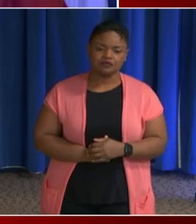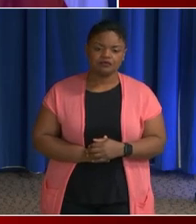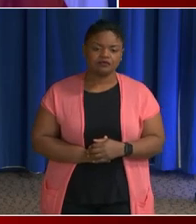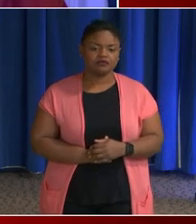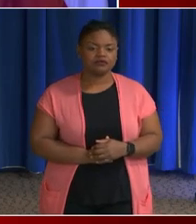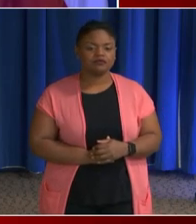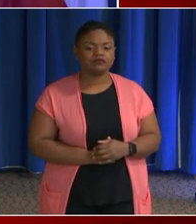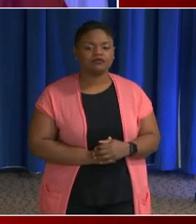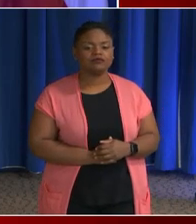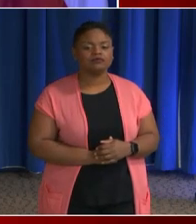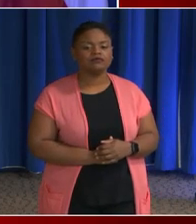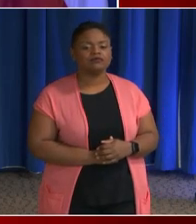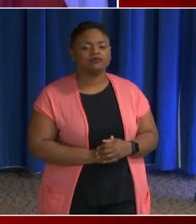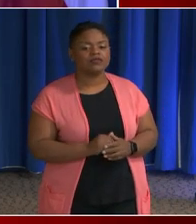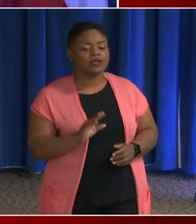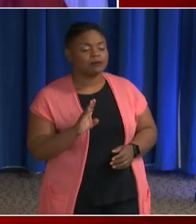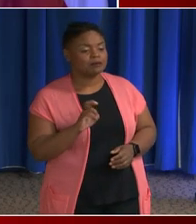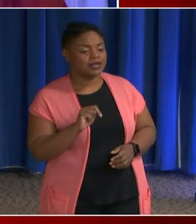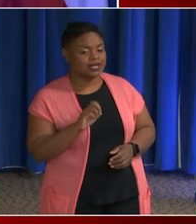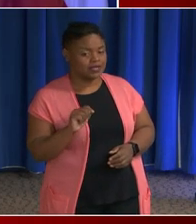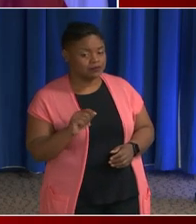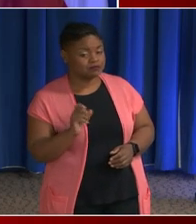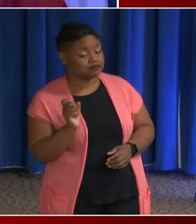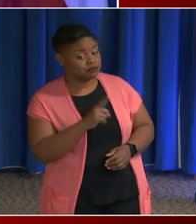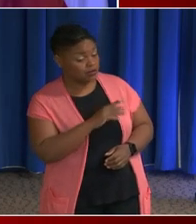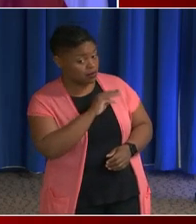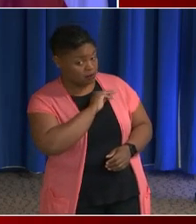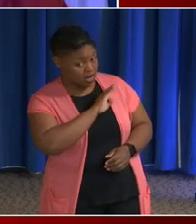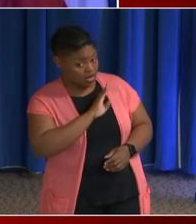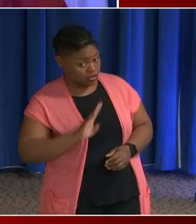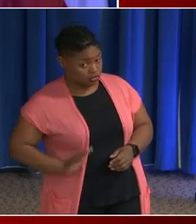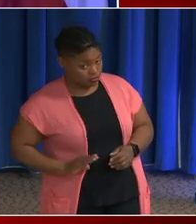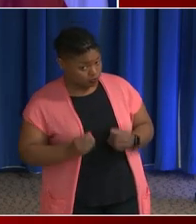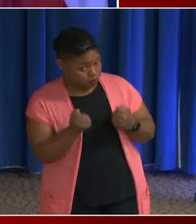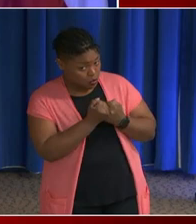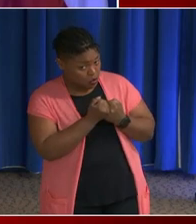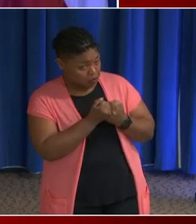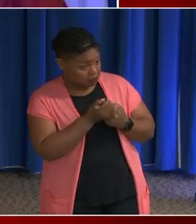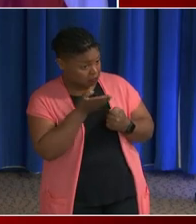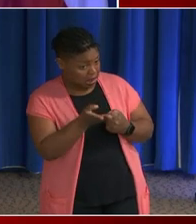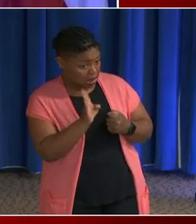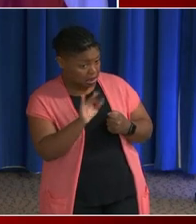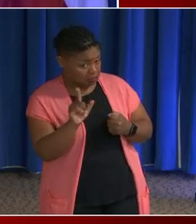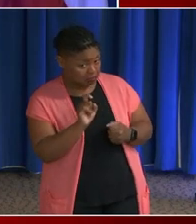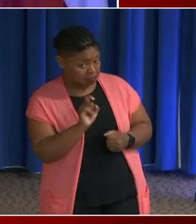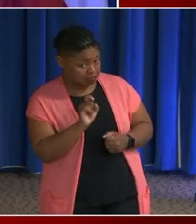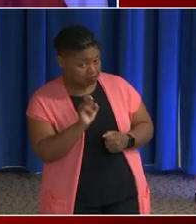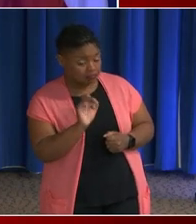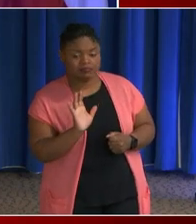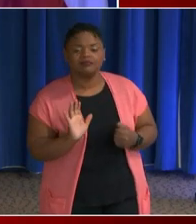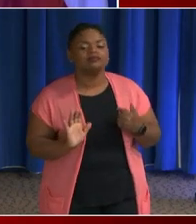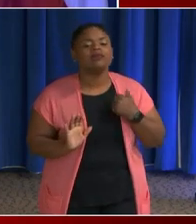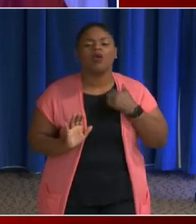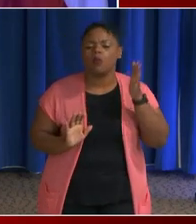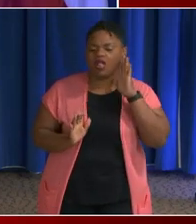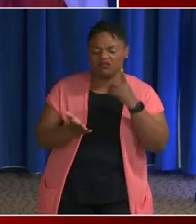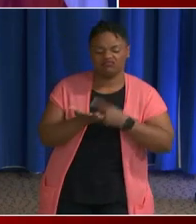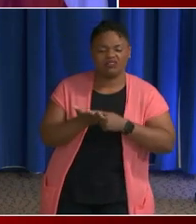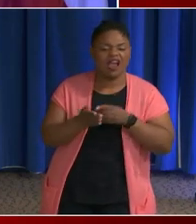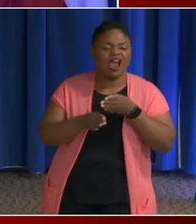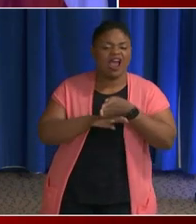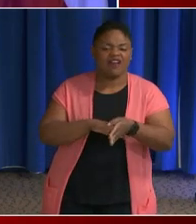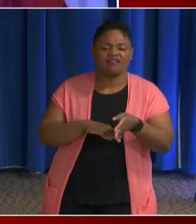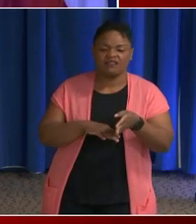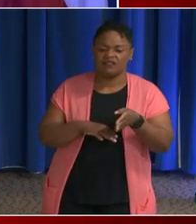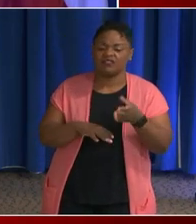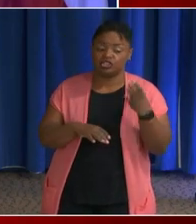Mayor Bowser, do you support the bill as currently written, and what would you like to see added or taken out? I'm going to speak down to the chair. Yeah, why don't we have her